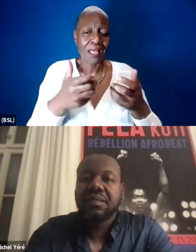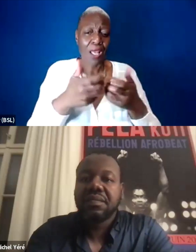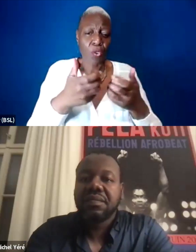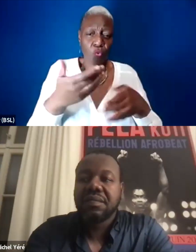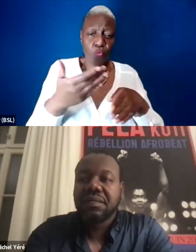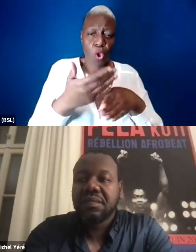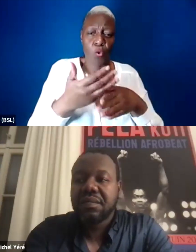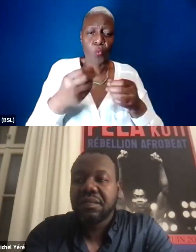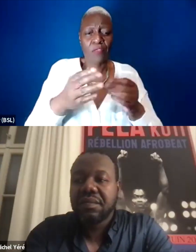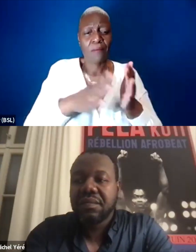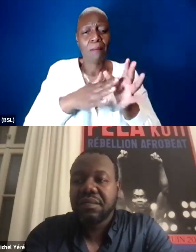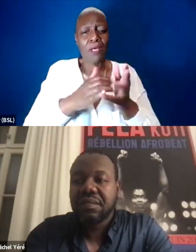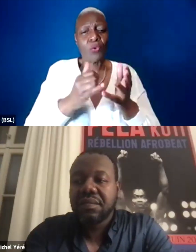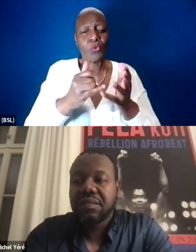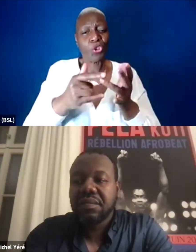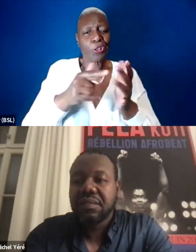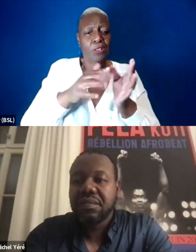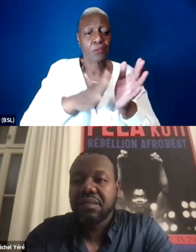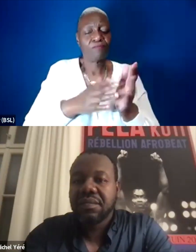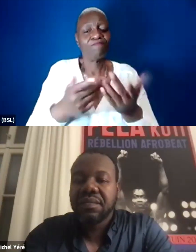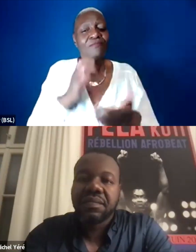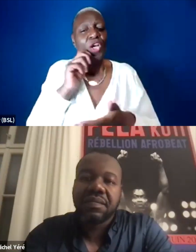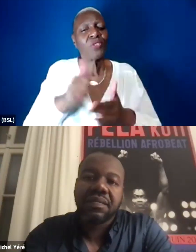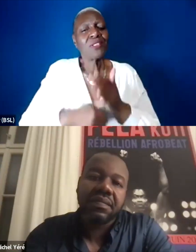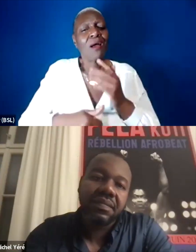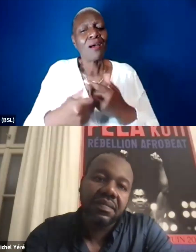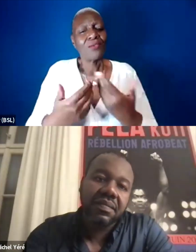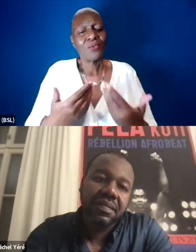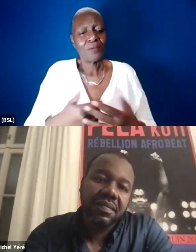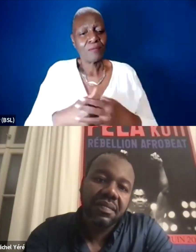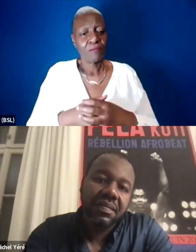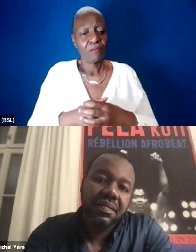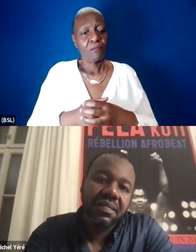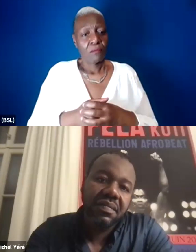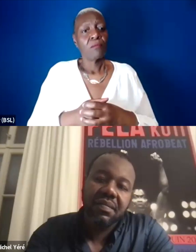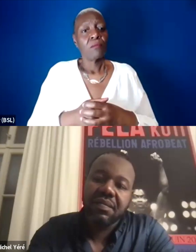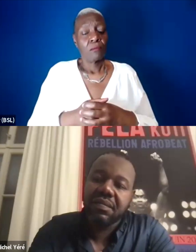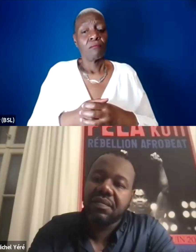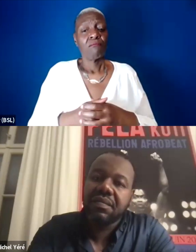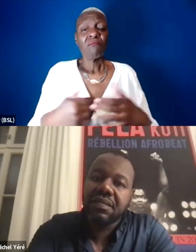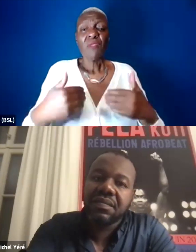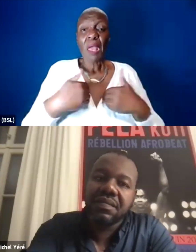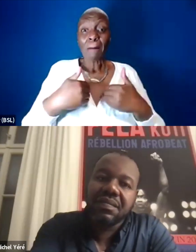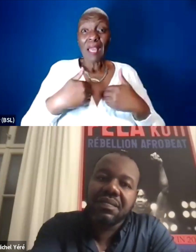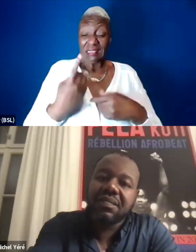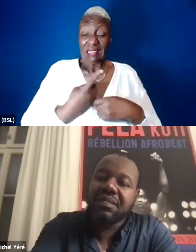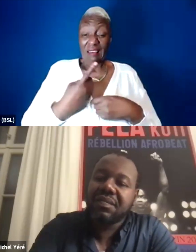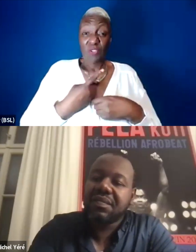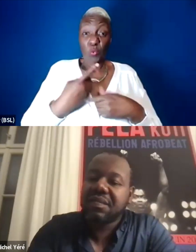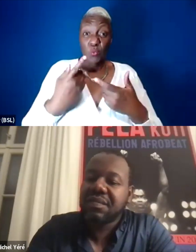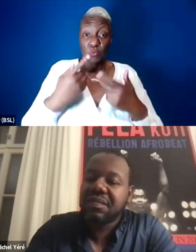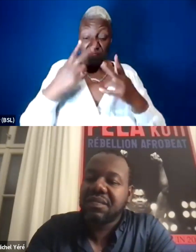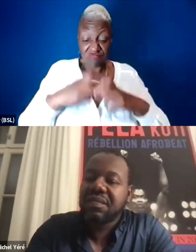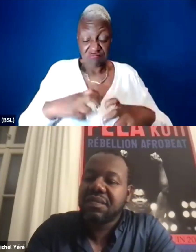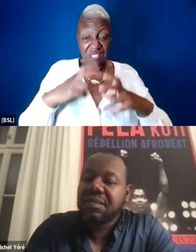Manouchian? Sure. So I should start by saying that I didn't personally do archival work into the life of